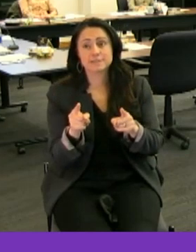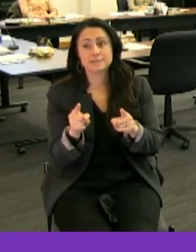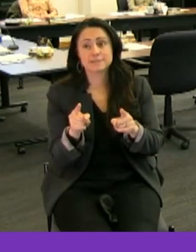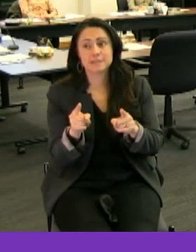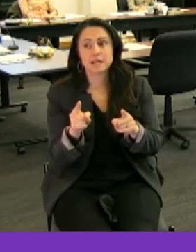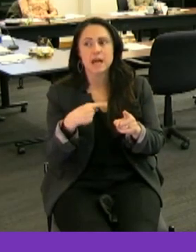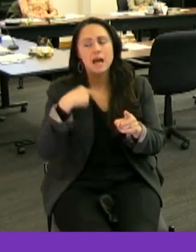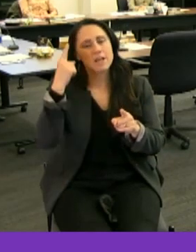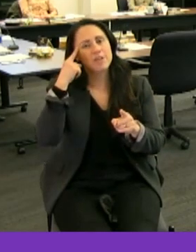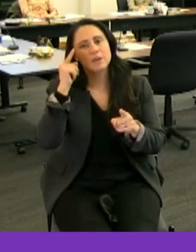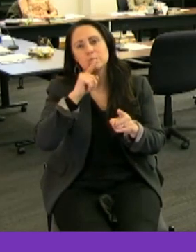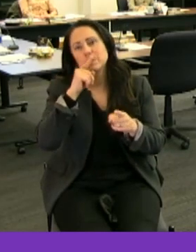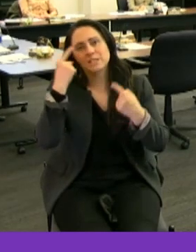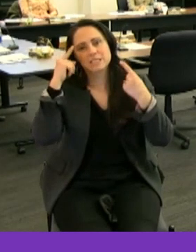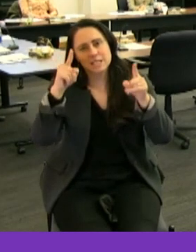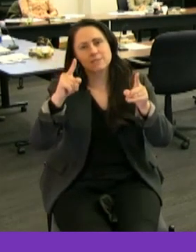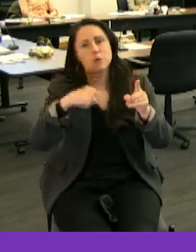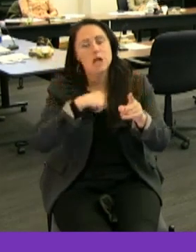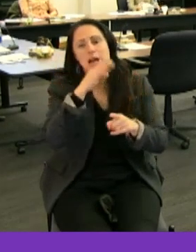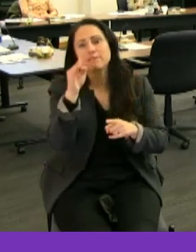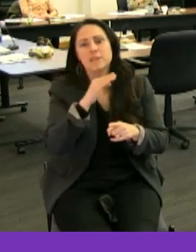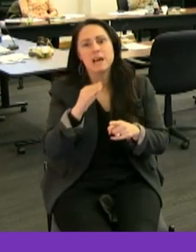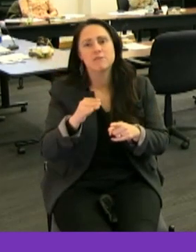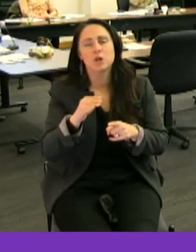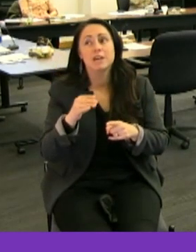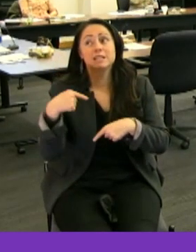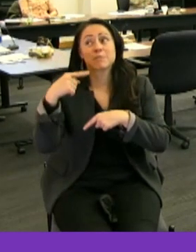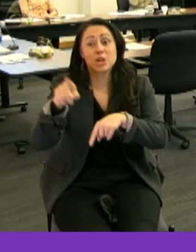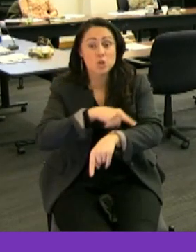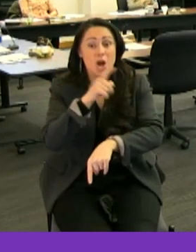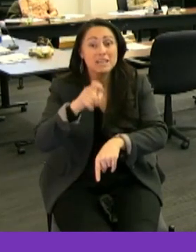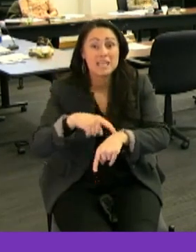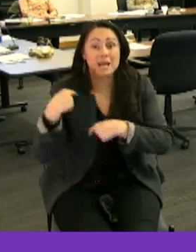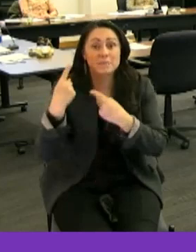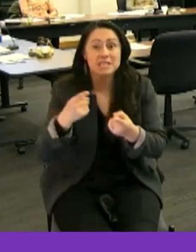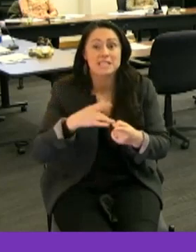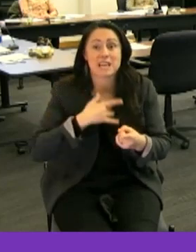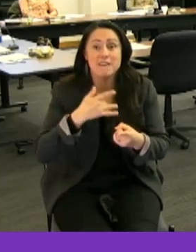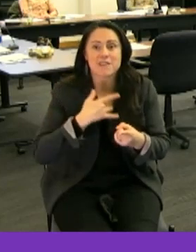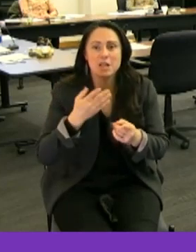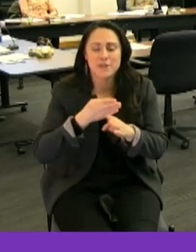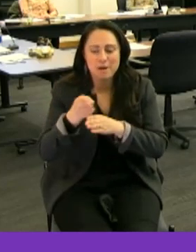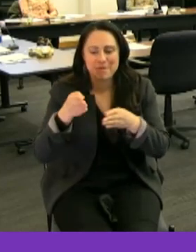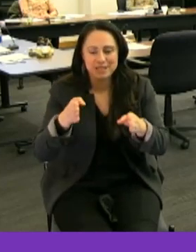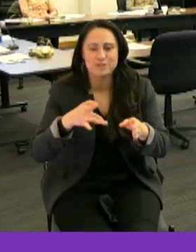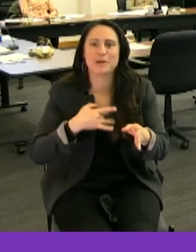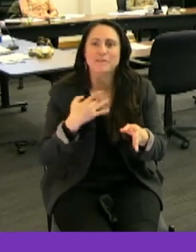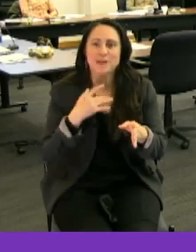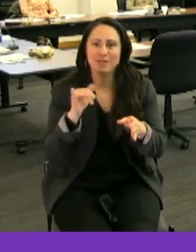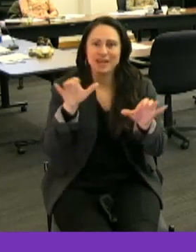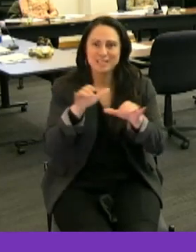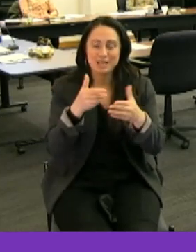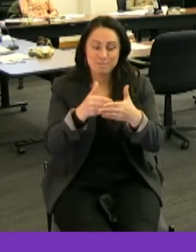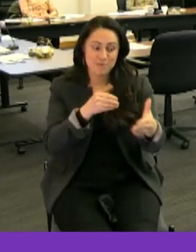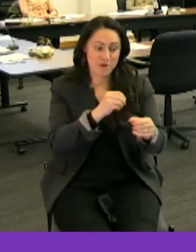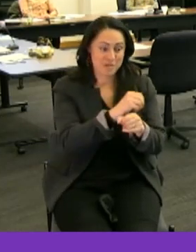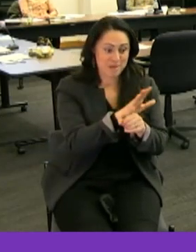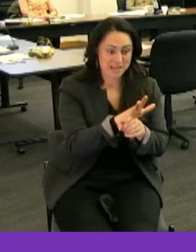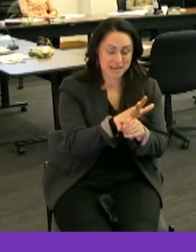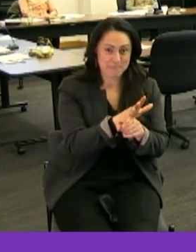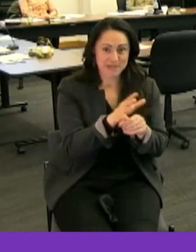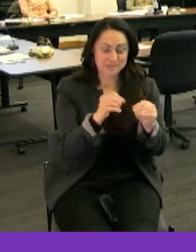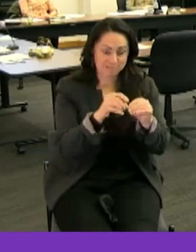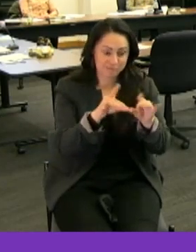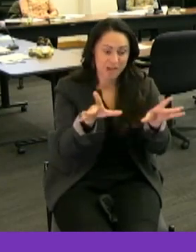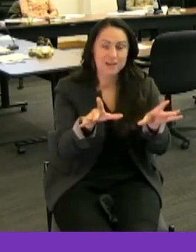I thought it went really successful. You know, it's been a while since I felt a Main Street feel like it did before the pandemic, but this was pretty